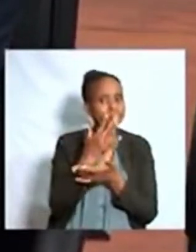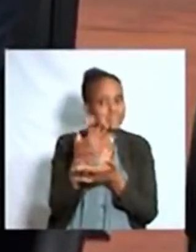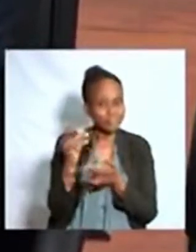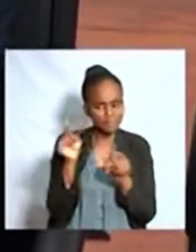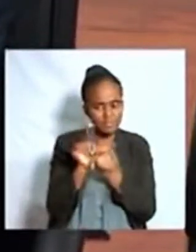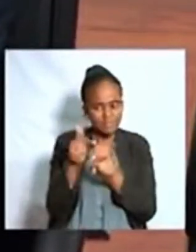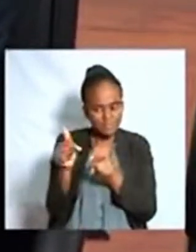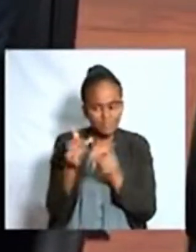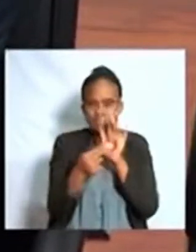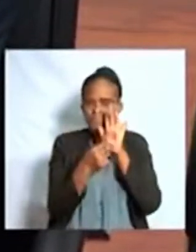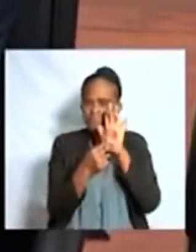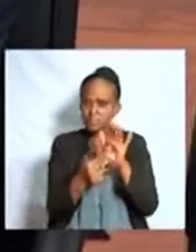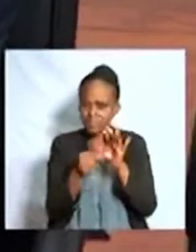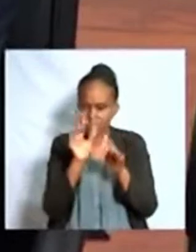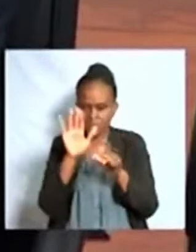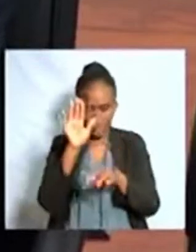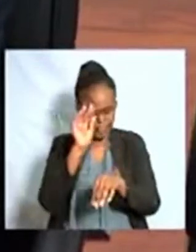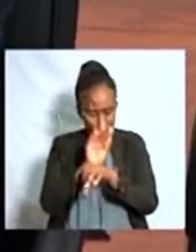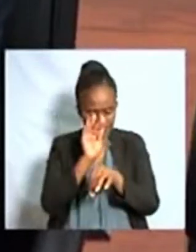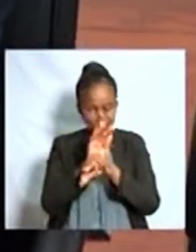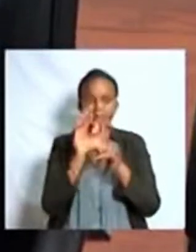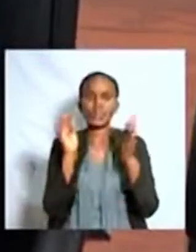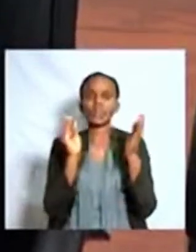you put your comment.